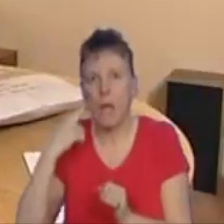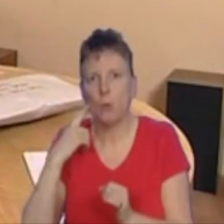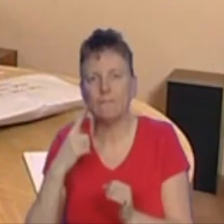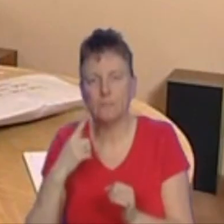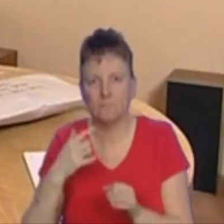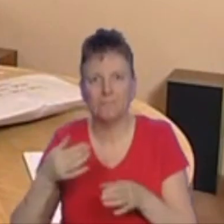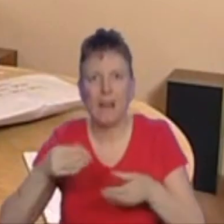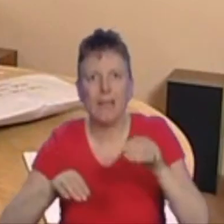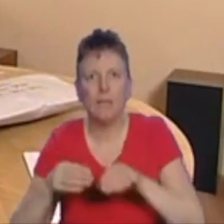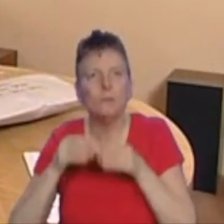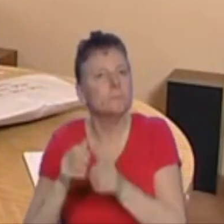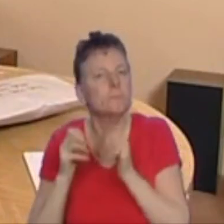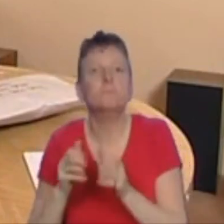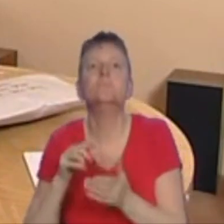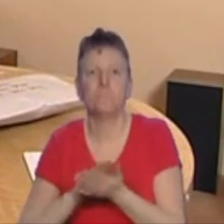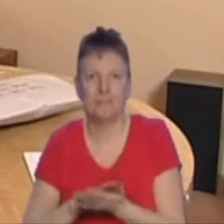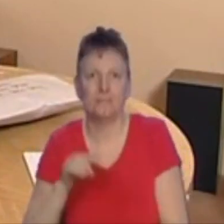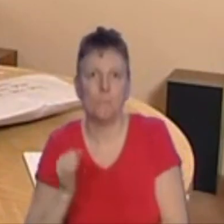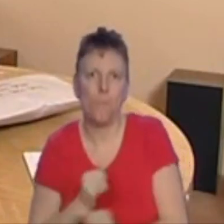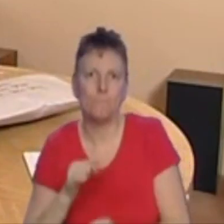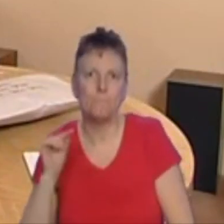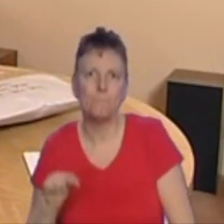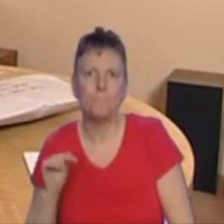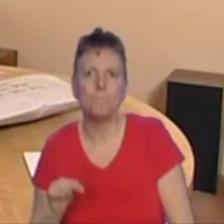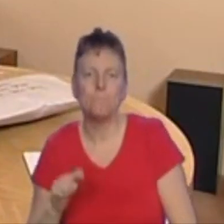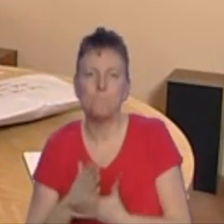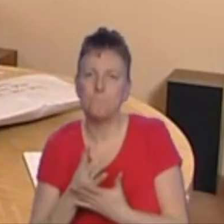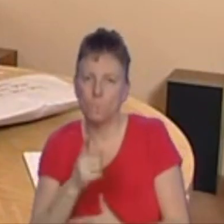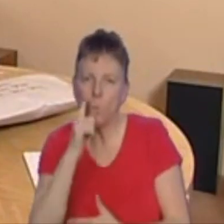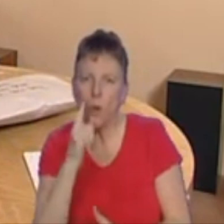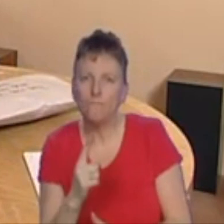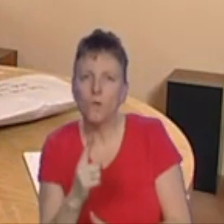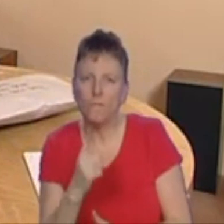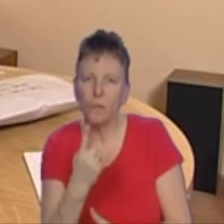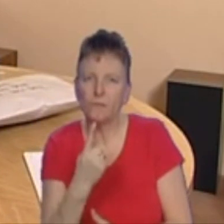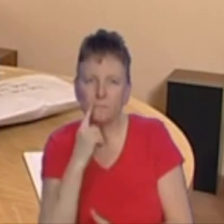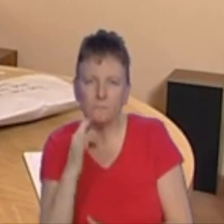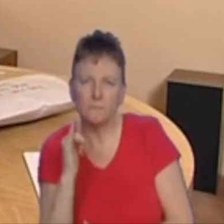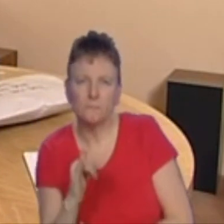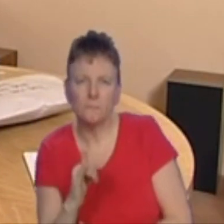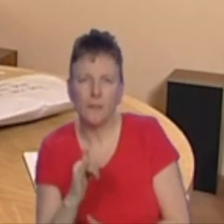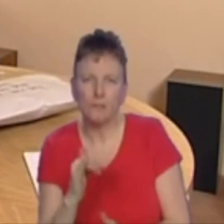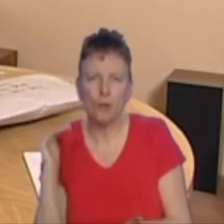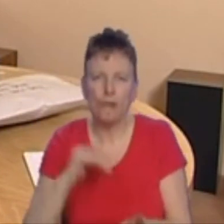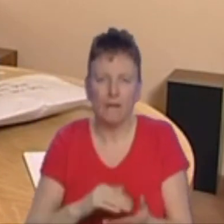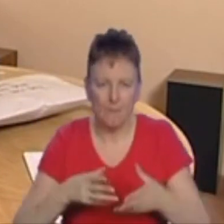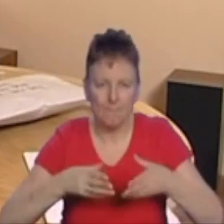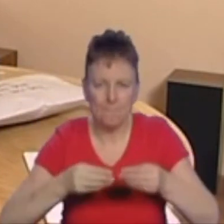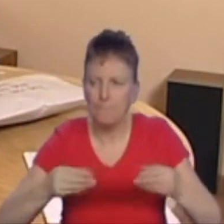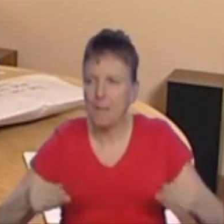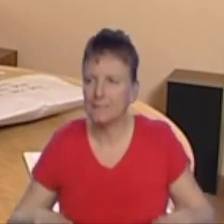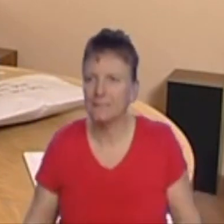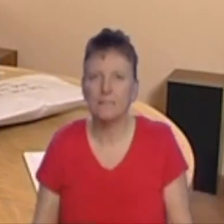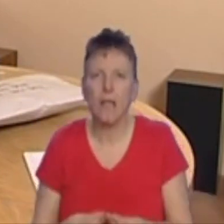There are several other things you should look out for. Firstly, be suspicious of anything that arrives in a padded envelope. Also be suspicious of any package